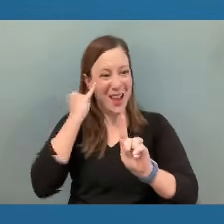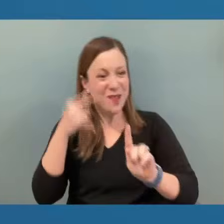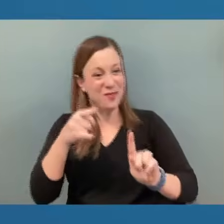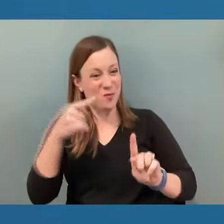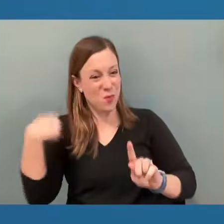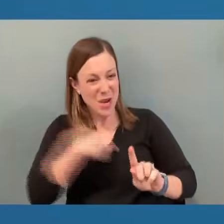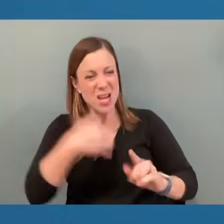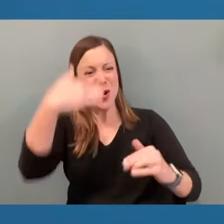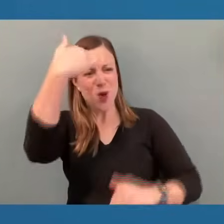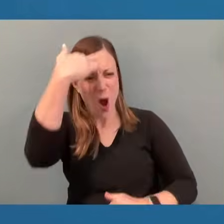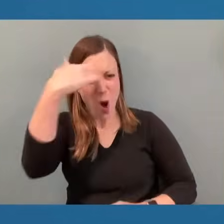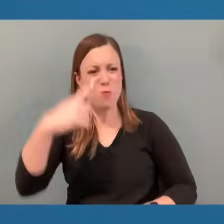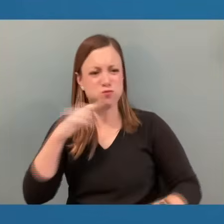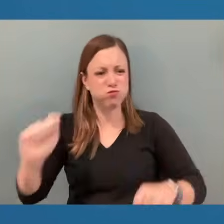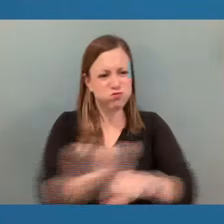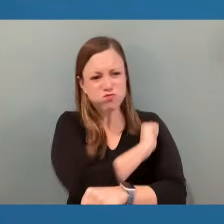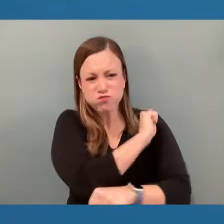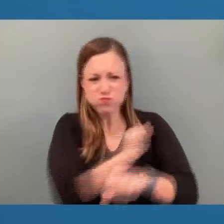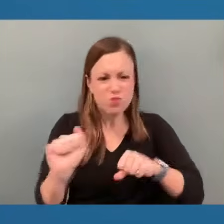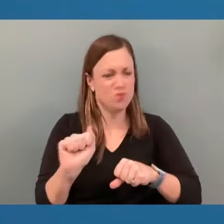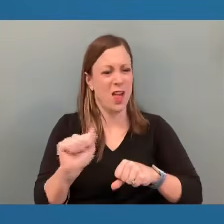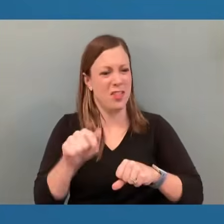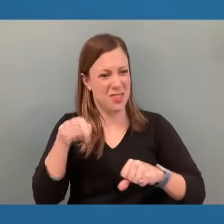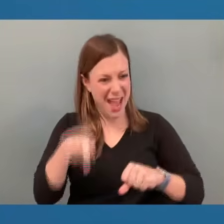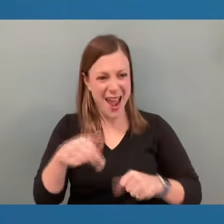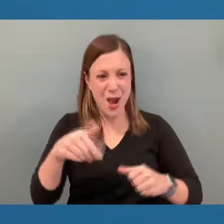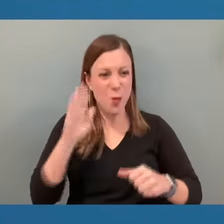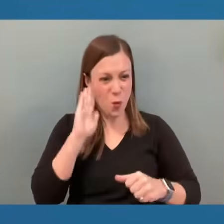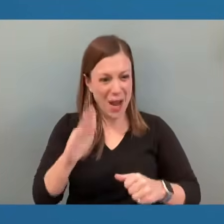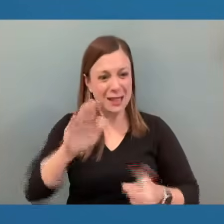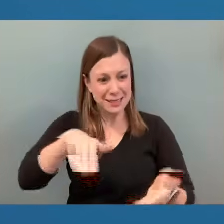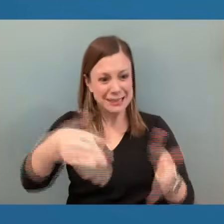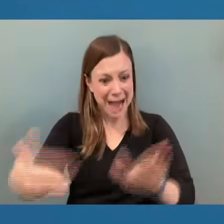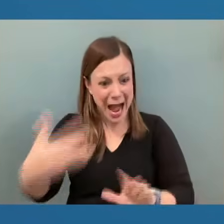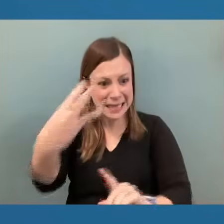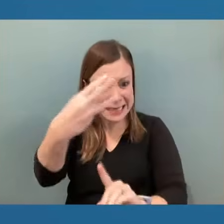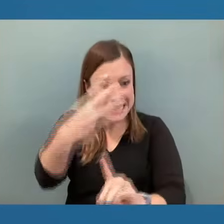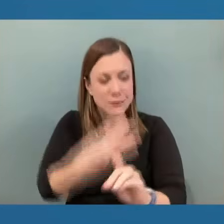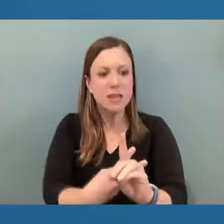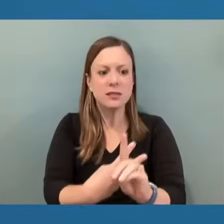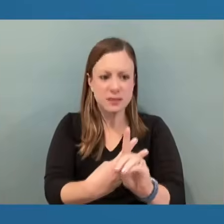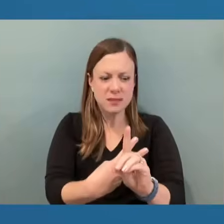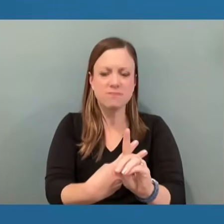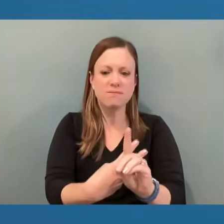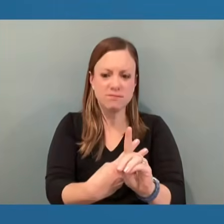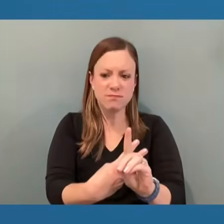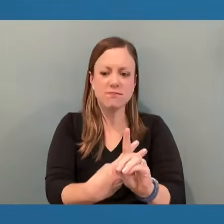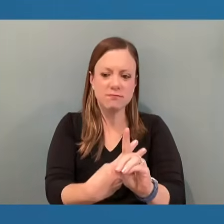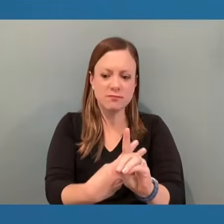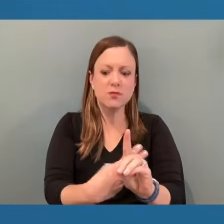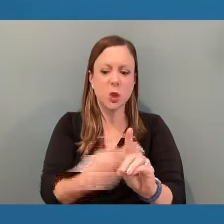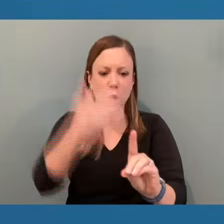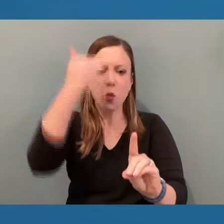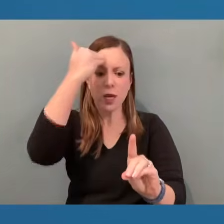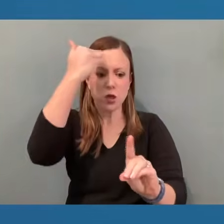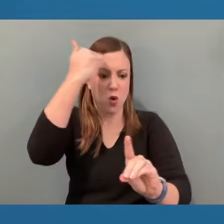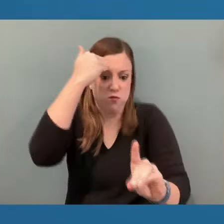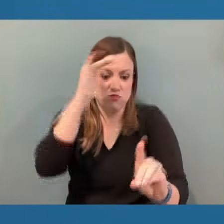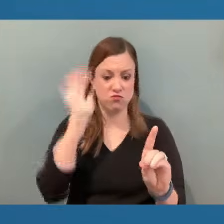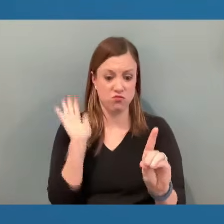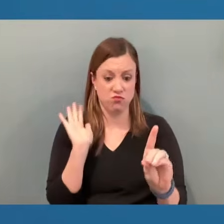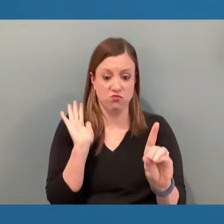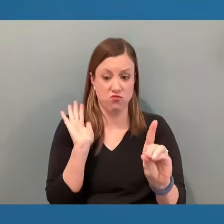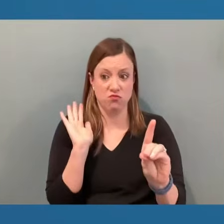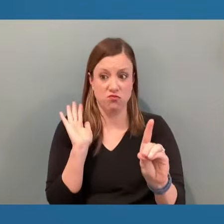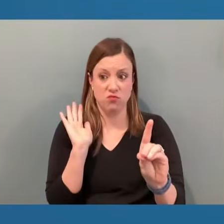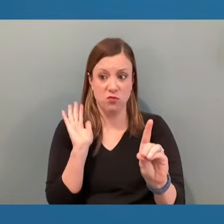not be obliged to suffer. And I think that's a fundamental role of government, to limit human suffering. And that's what we're